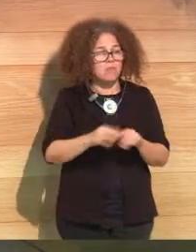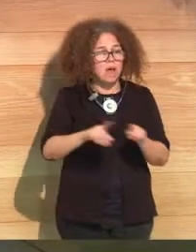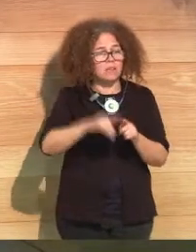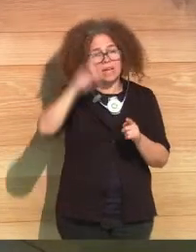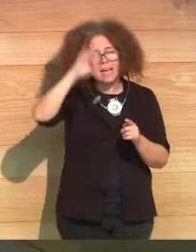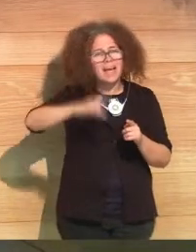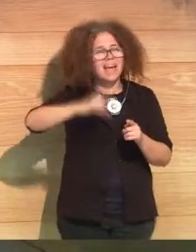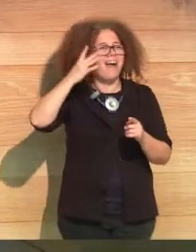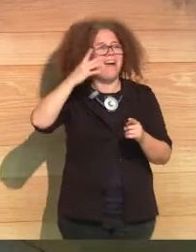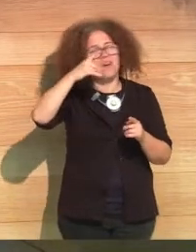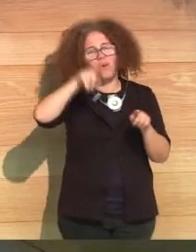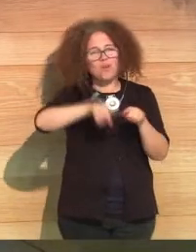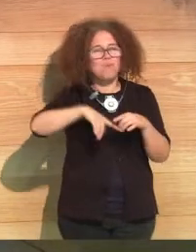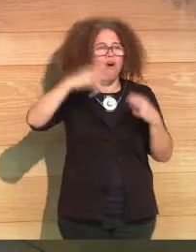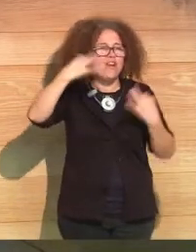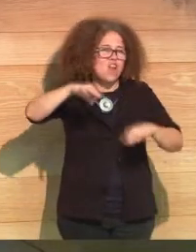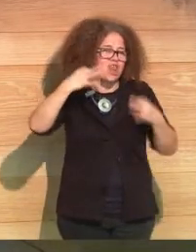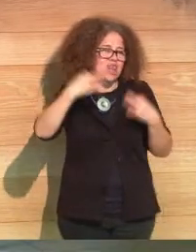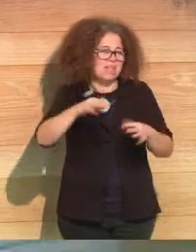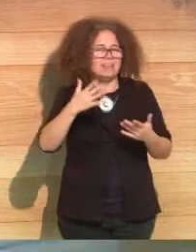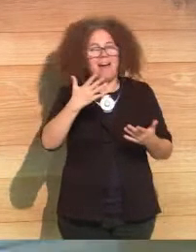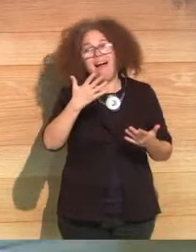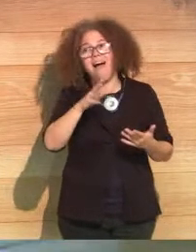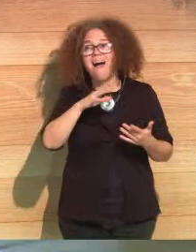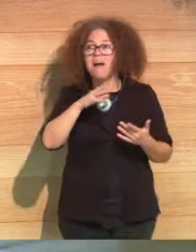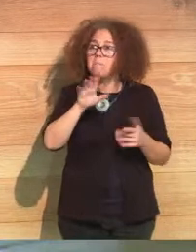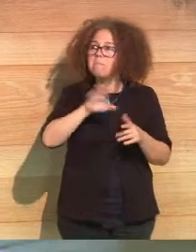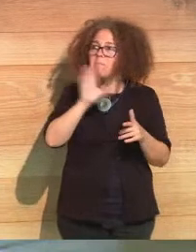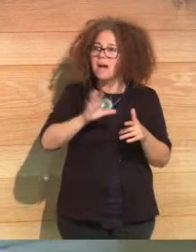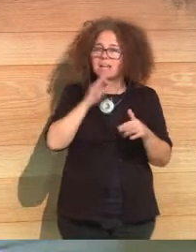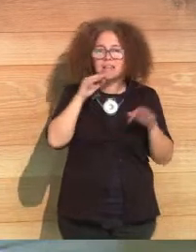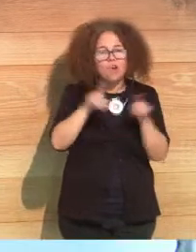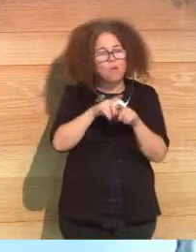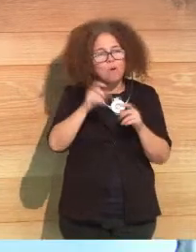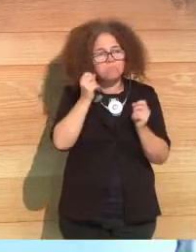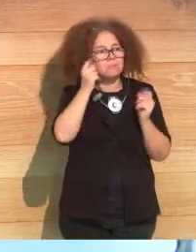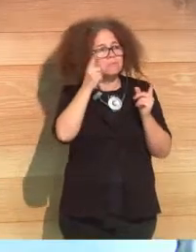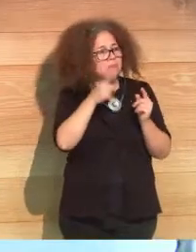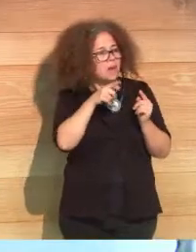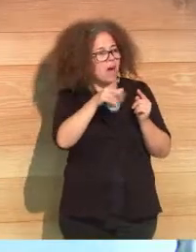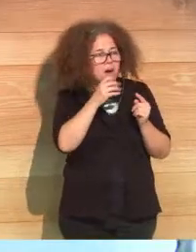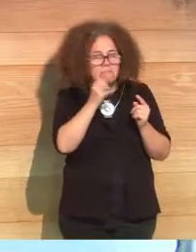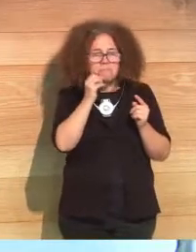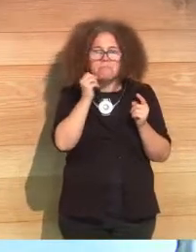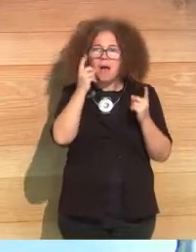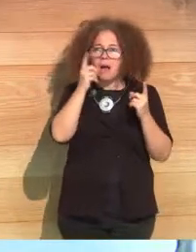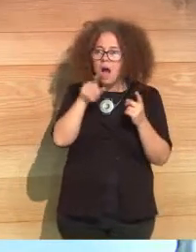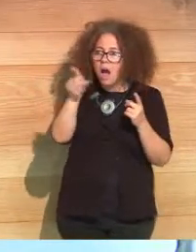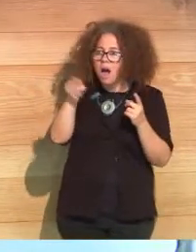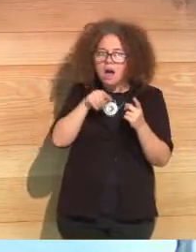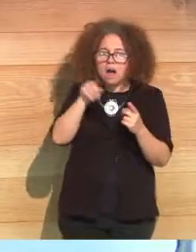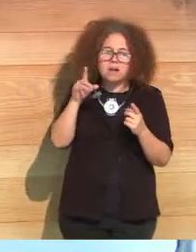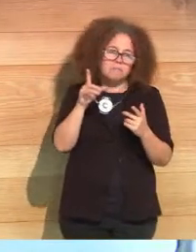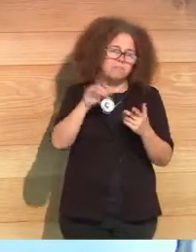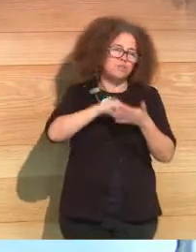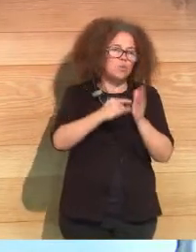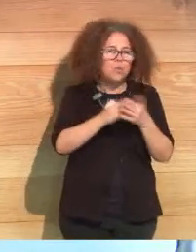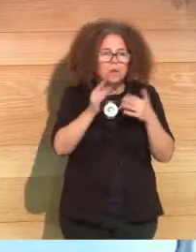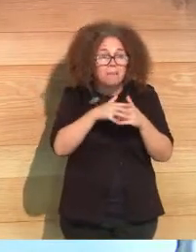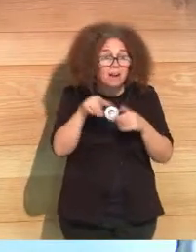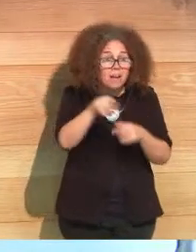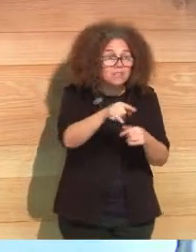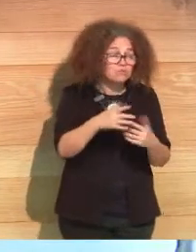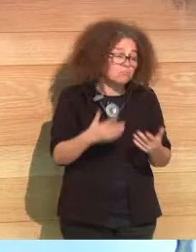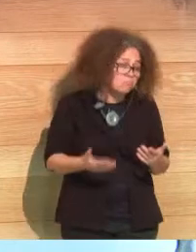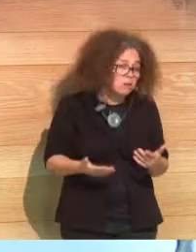suddenly discovering that as artists and curator, we should be part of finding solutions. But it's honestly